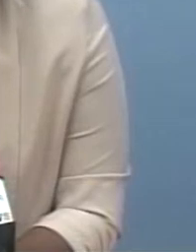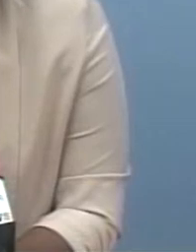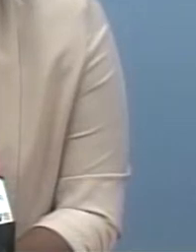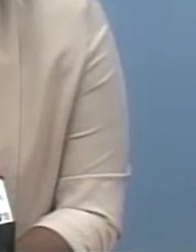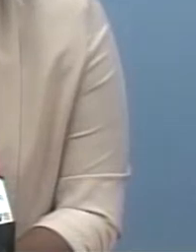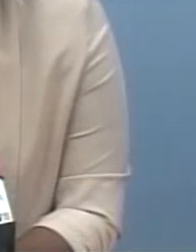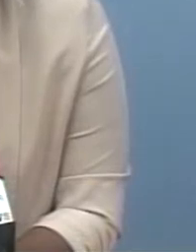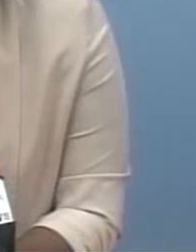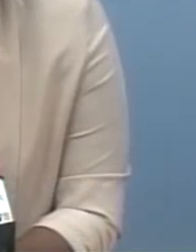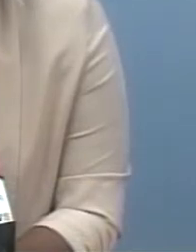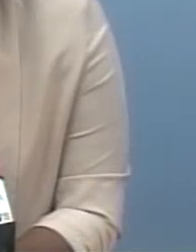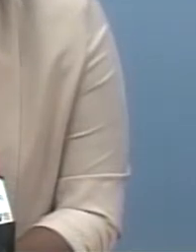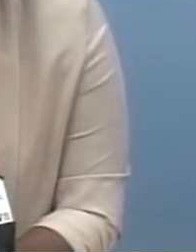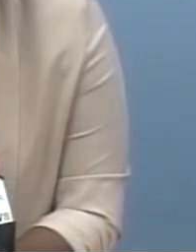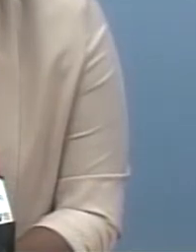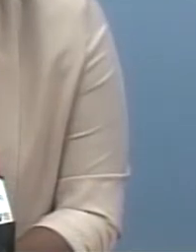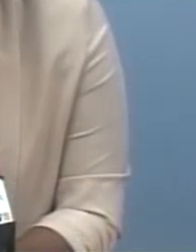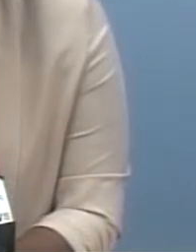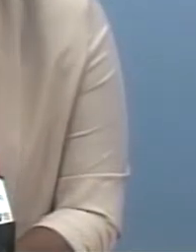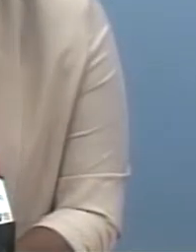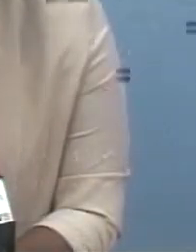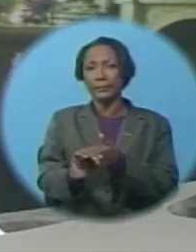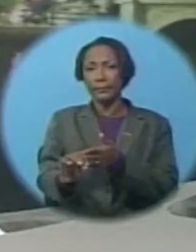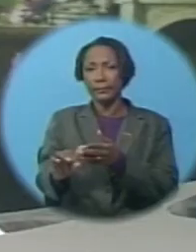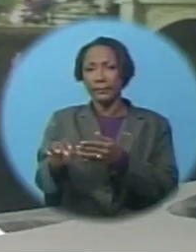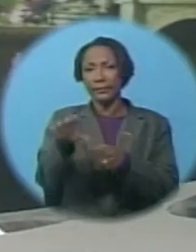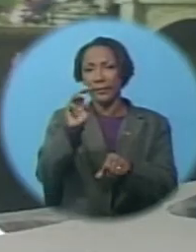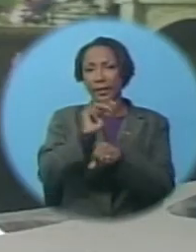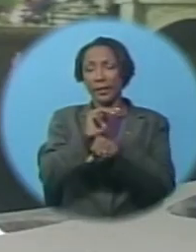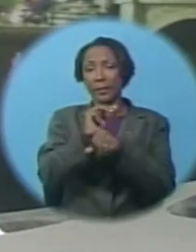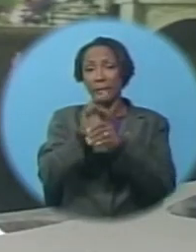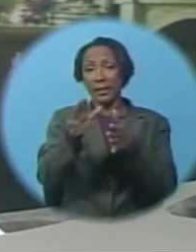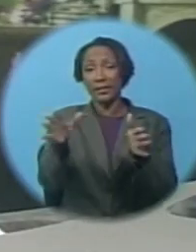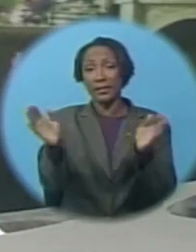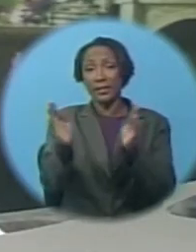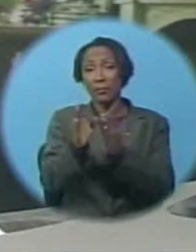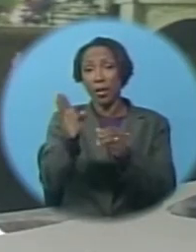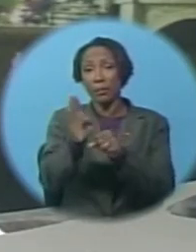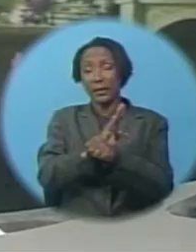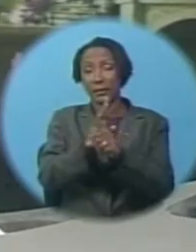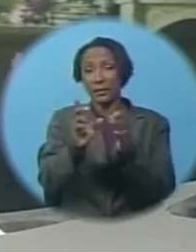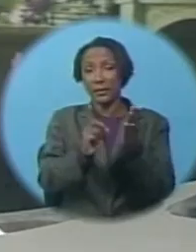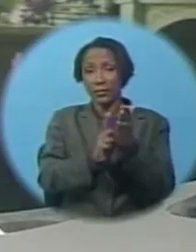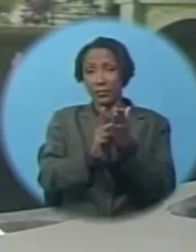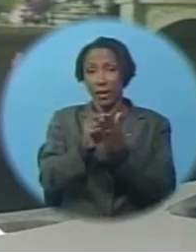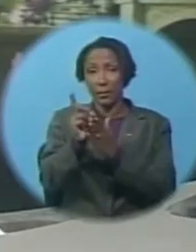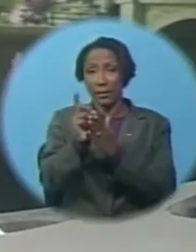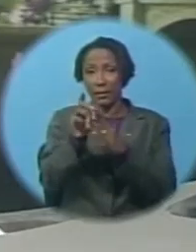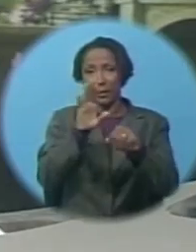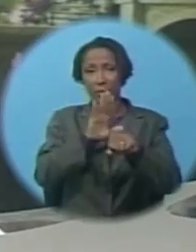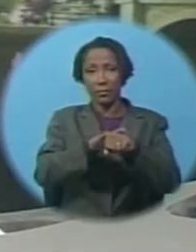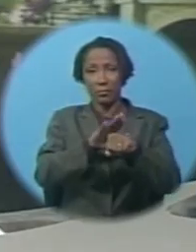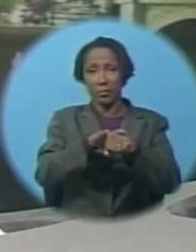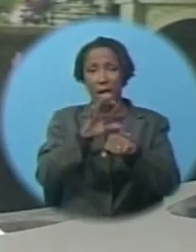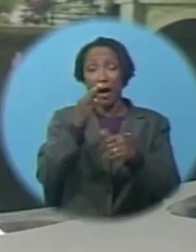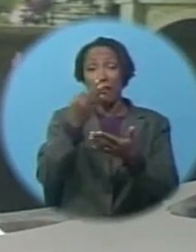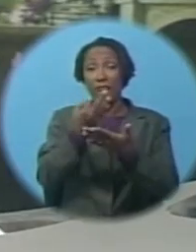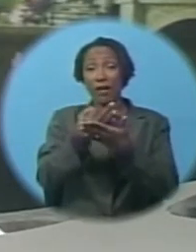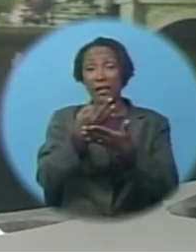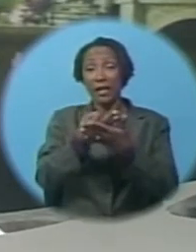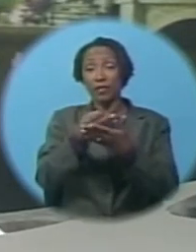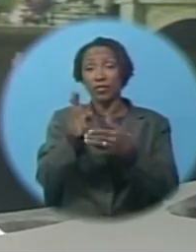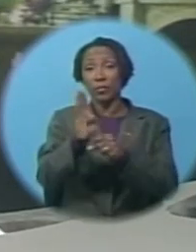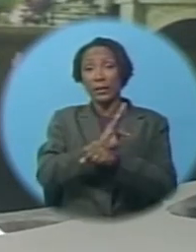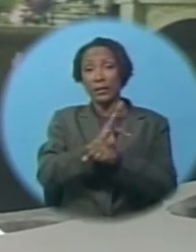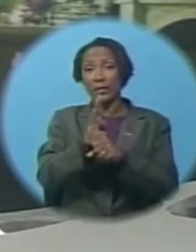length of time, and it's been very well received. The Minister of Small Business Development is chiding financial institutions